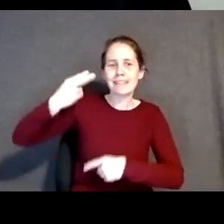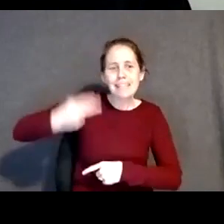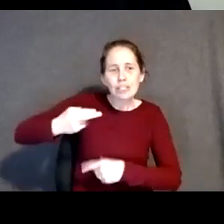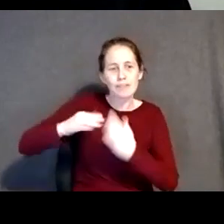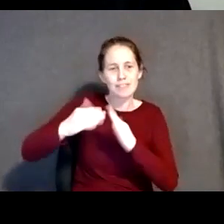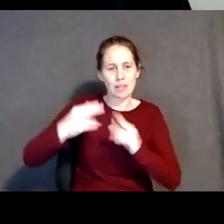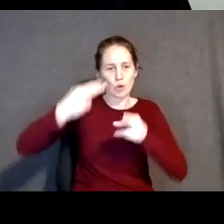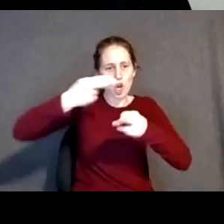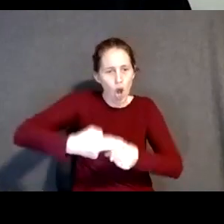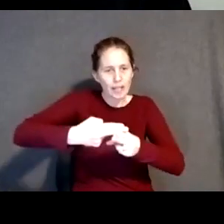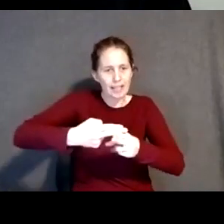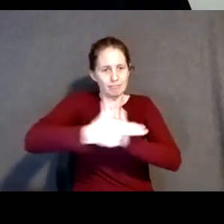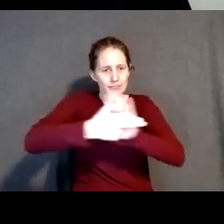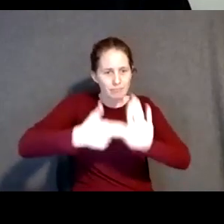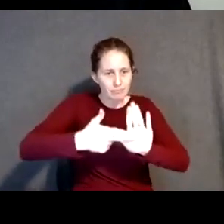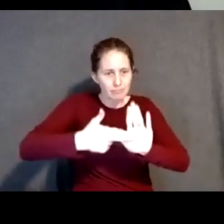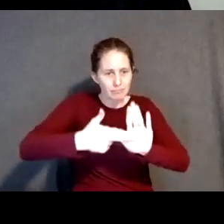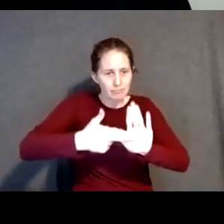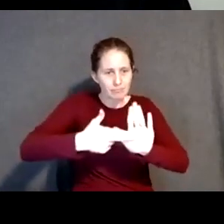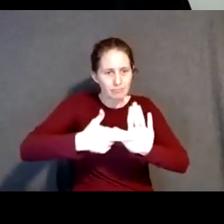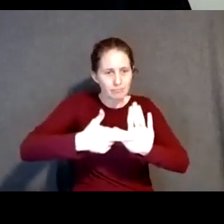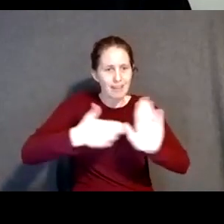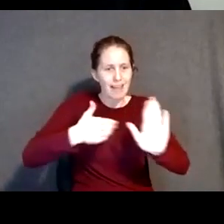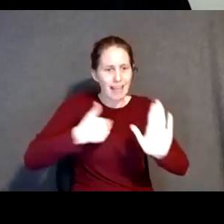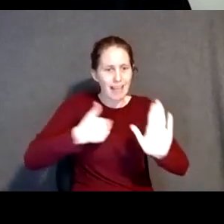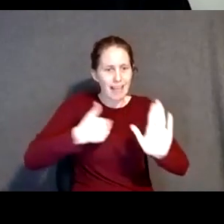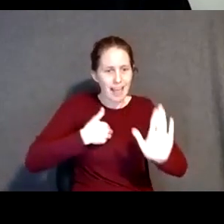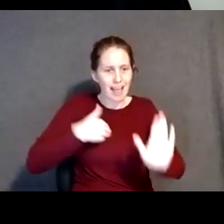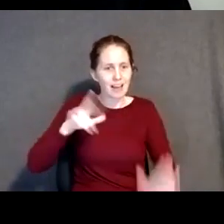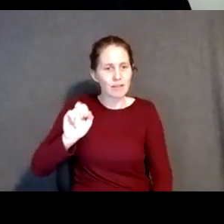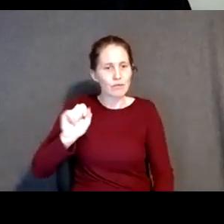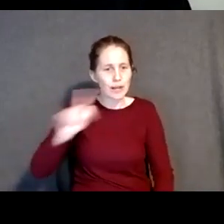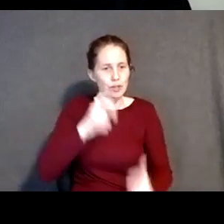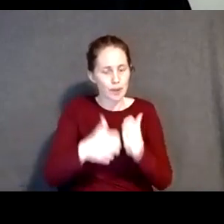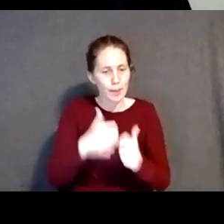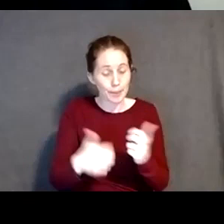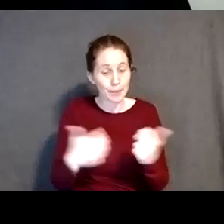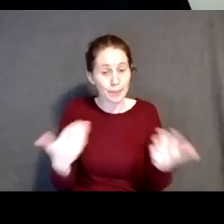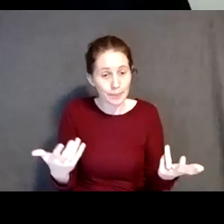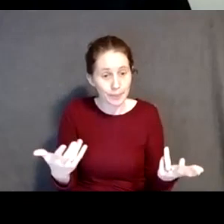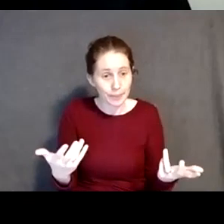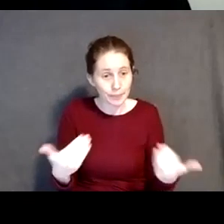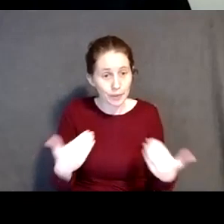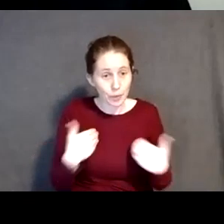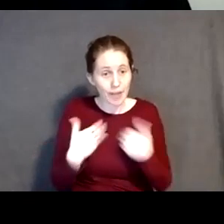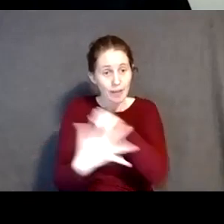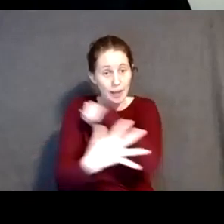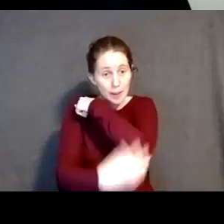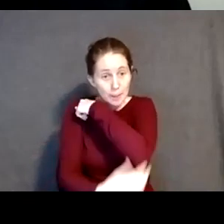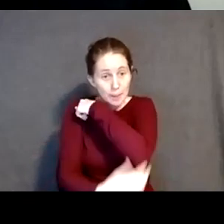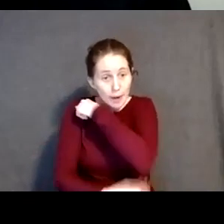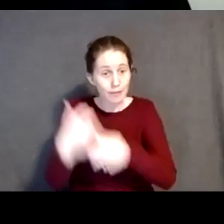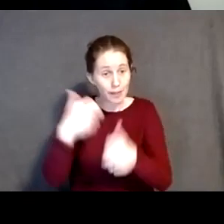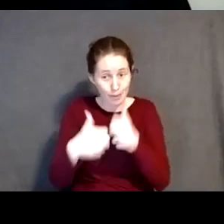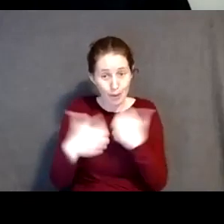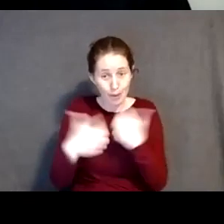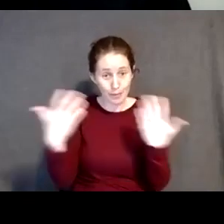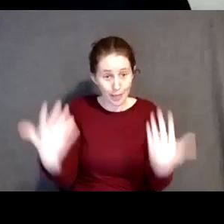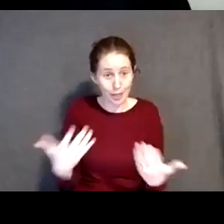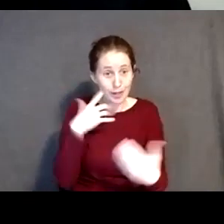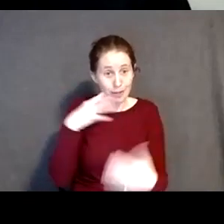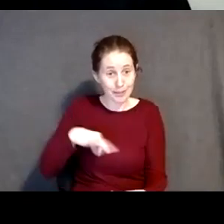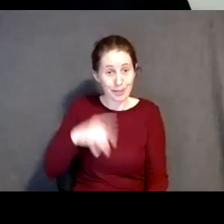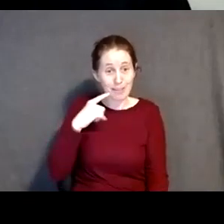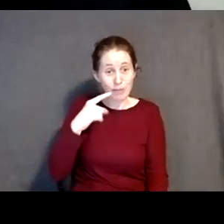have a racial problem. We have a poverty problem in Pittsburgh, but if you're Black and poor, it's worse. We do have